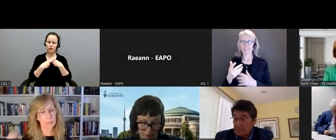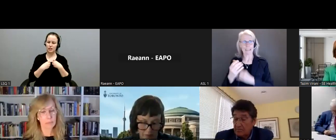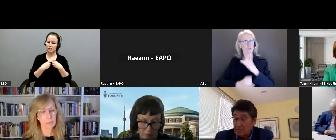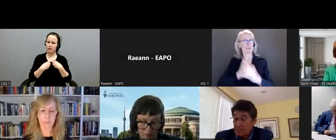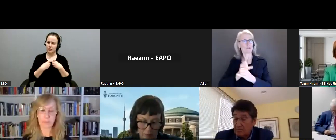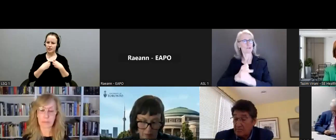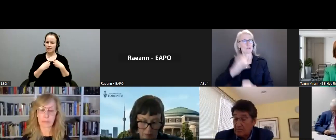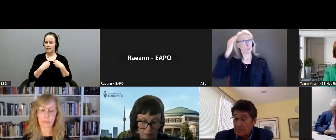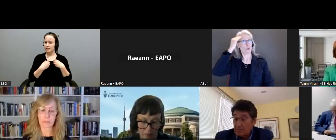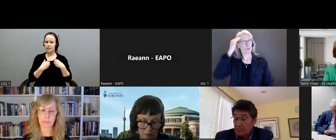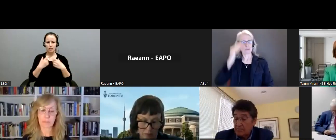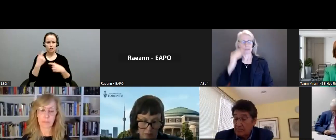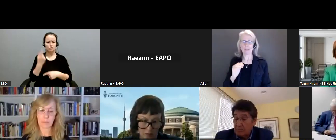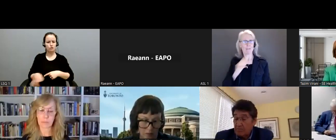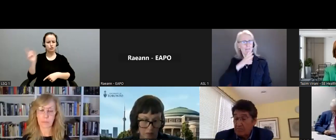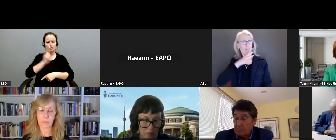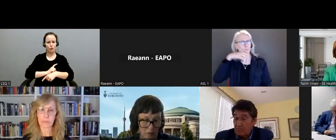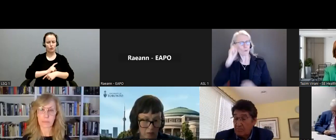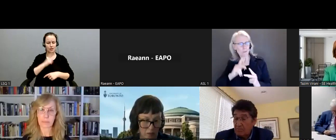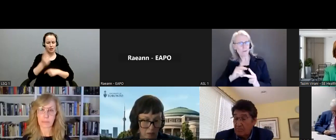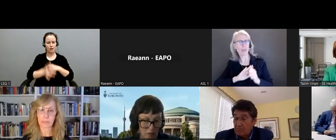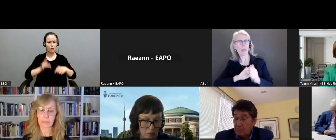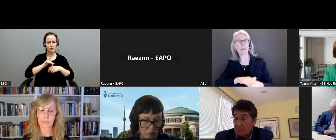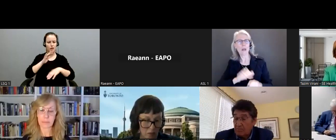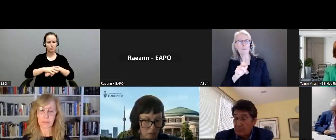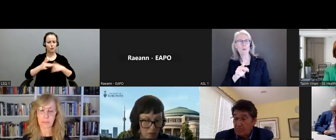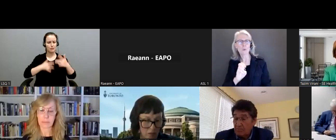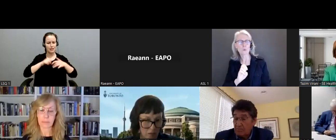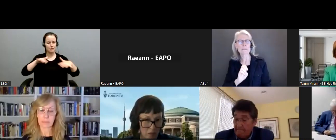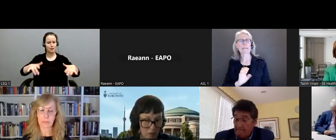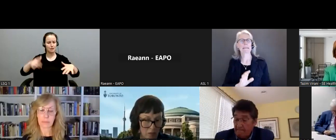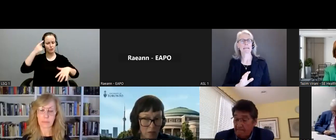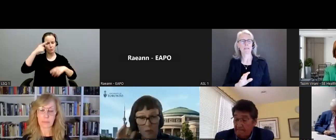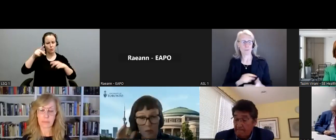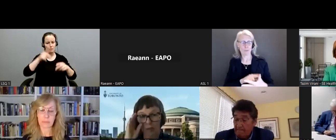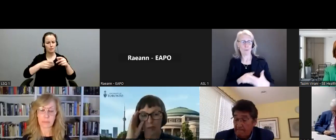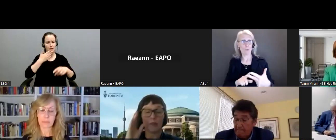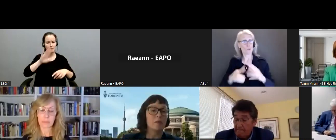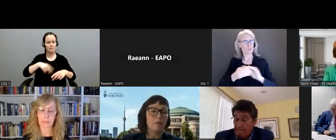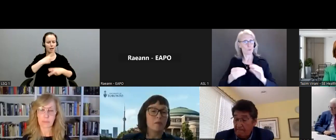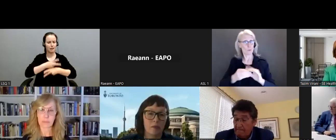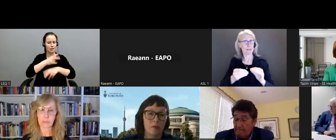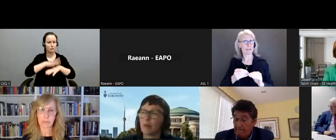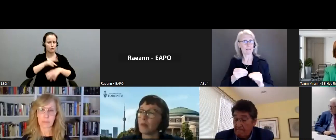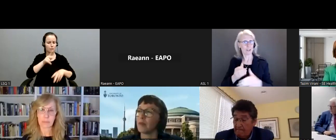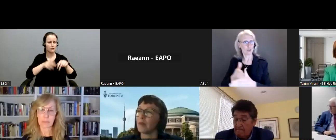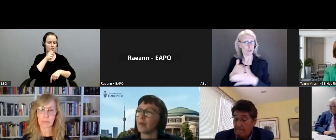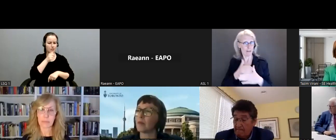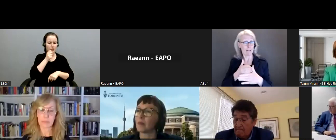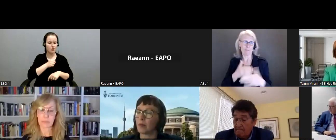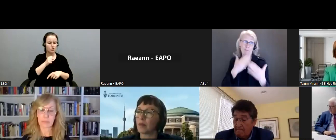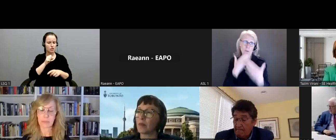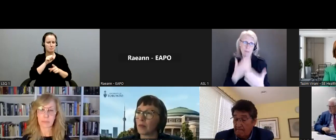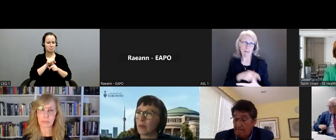and frames it in our thinking. And I thank those brave people who reached out to us to share their